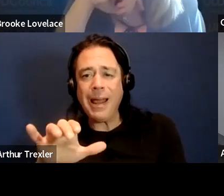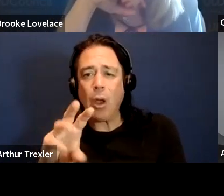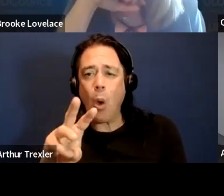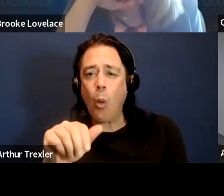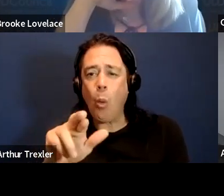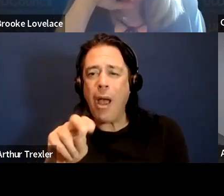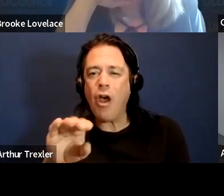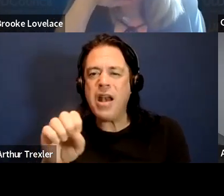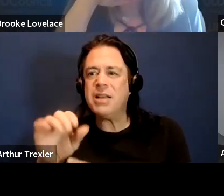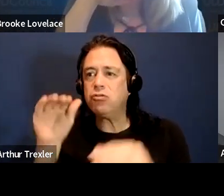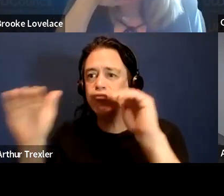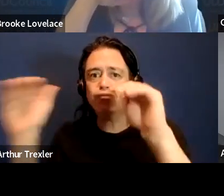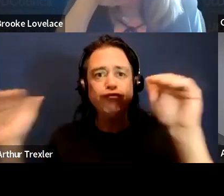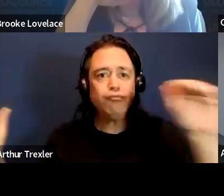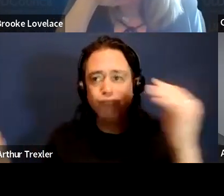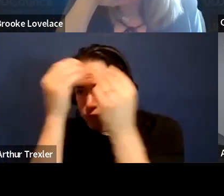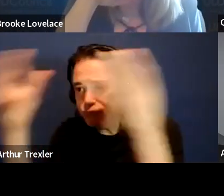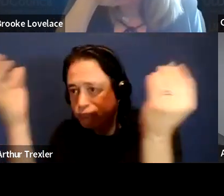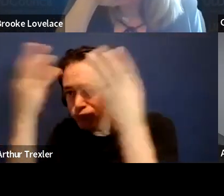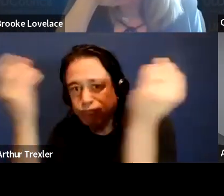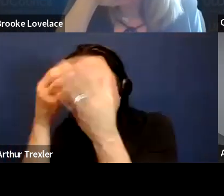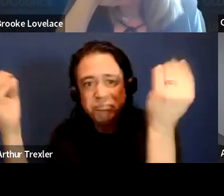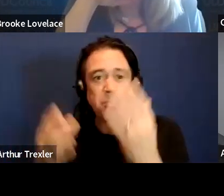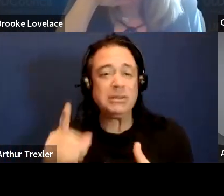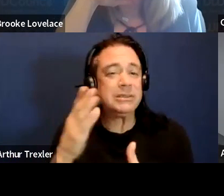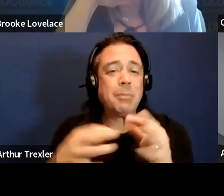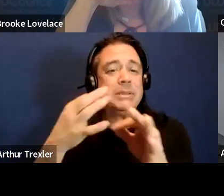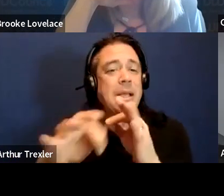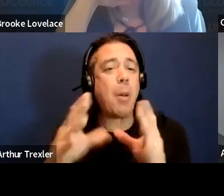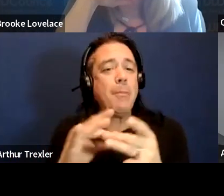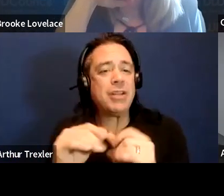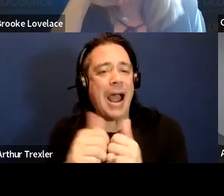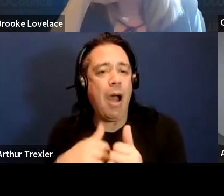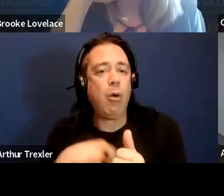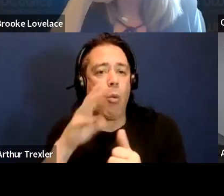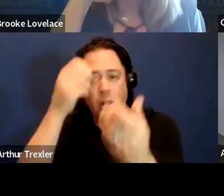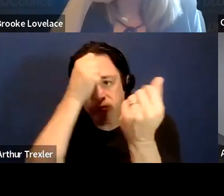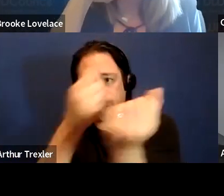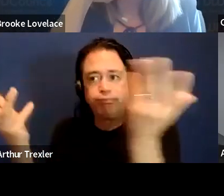anything planned where, you know, some of those like simple messages are going to be communicated.